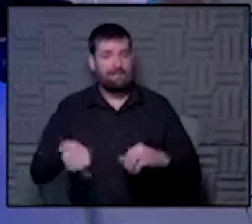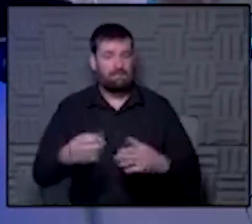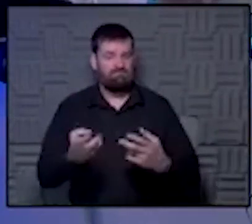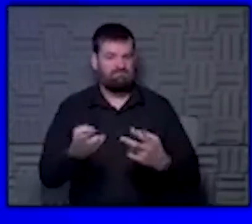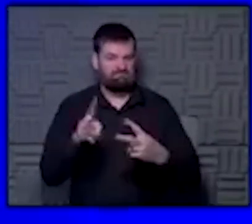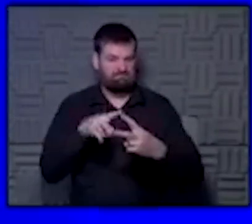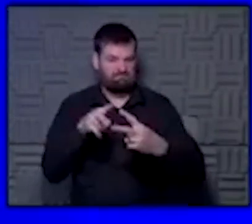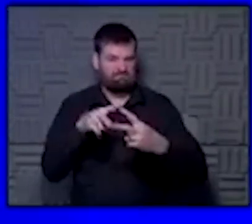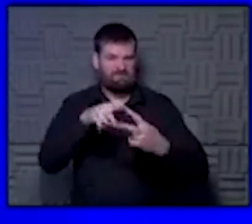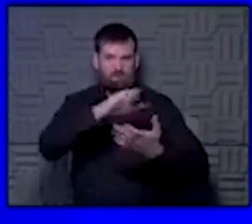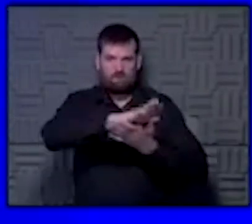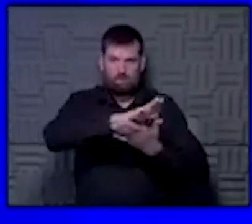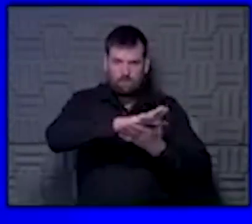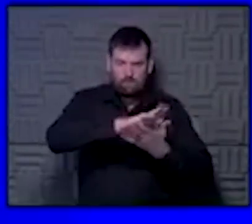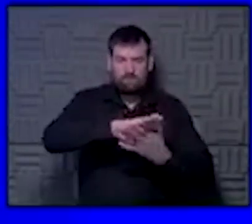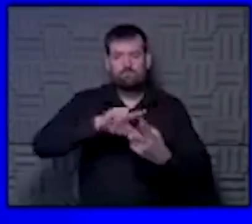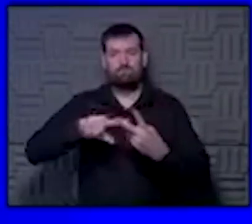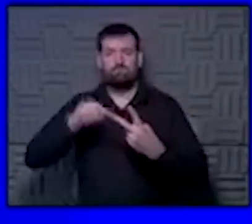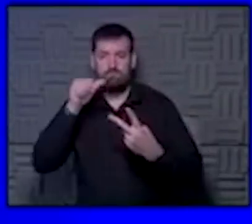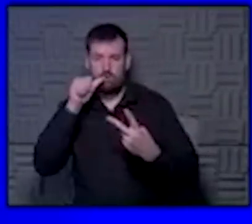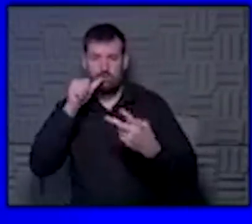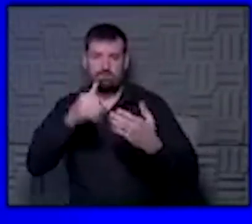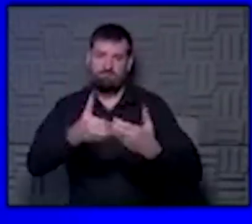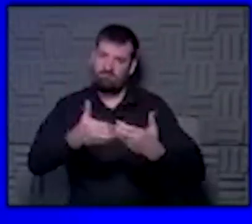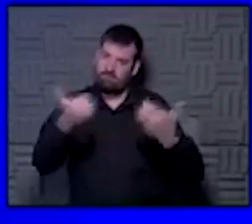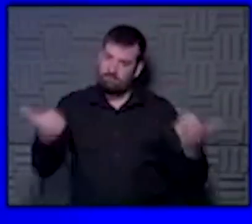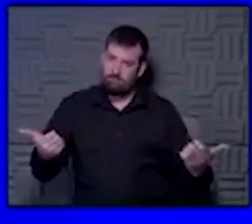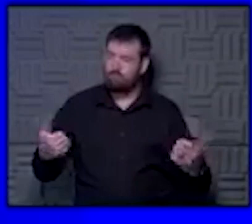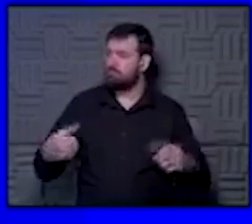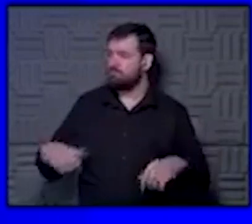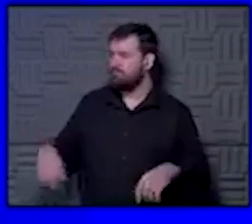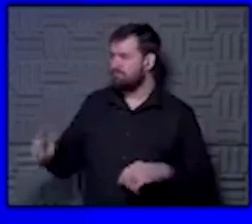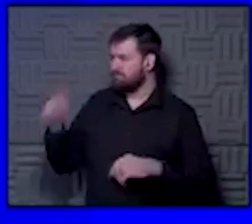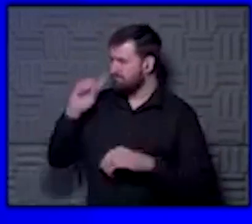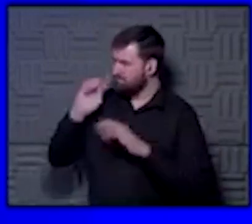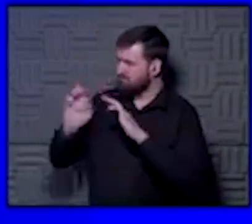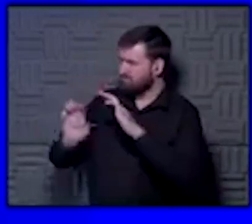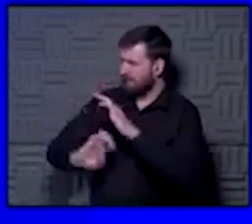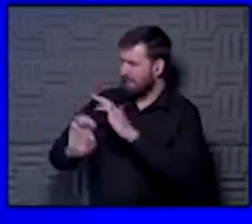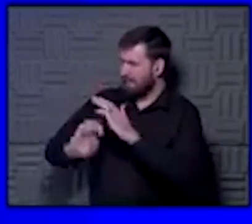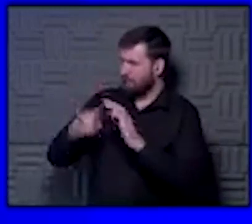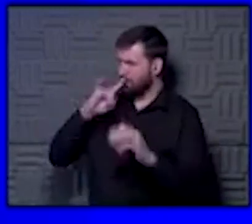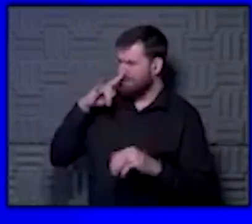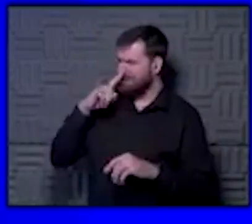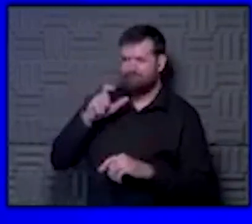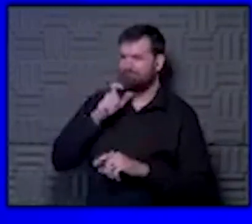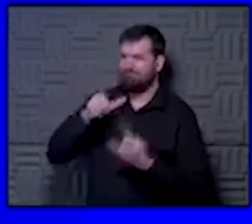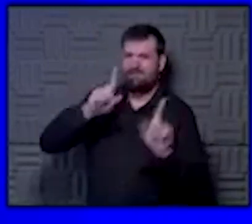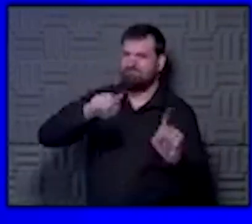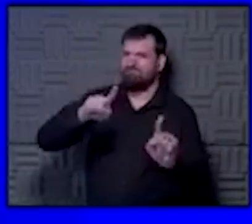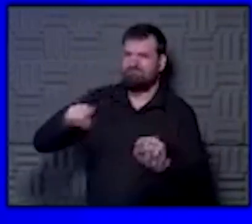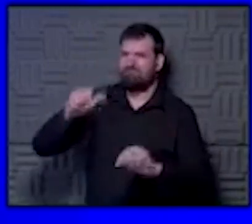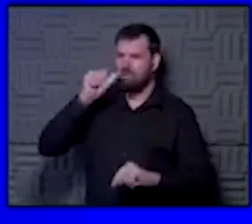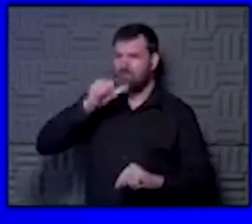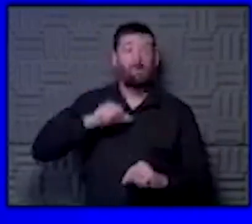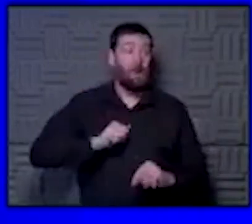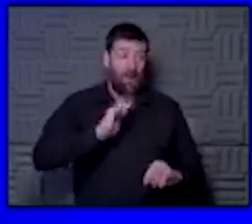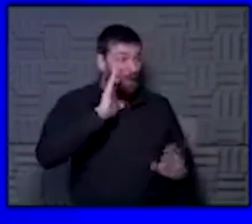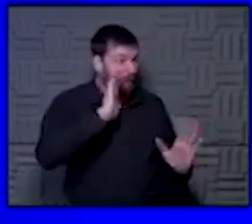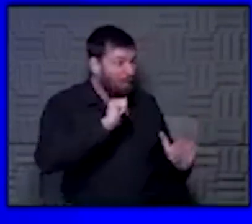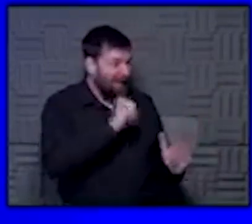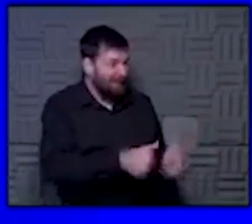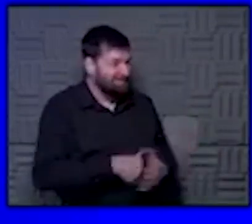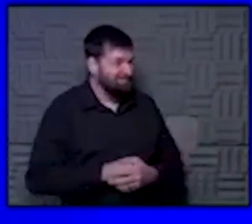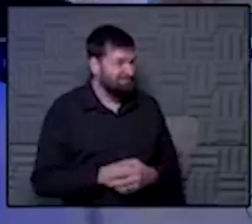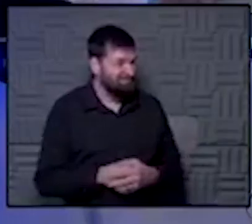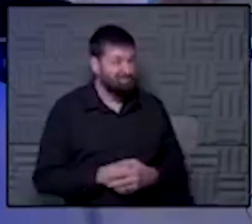things: schools open and bars open. Yeah, I don't think the elementary kids are the ones in the bars. I hope not. Yeah. I hope not.